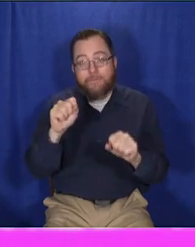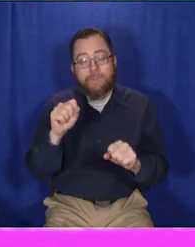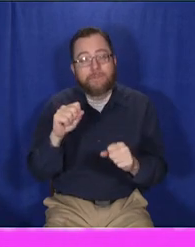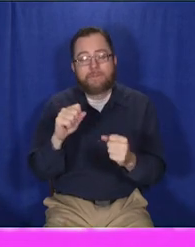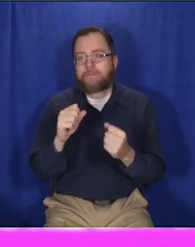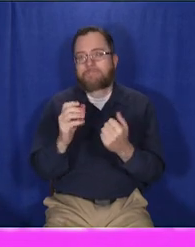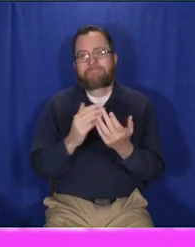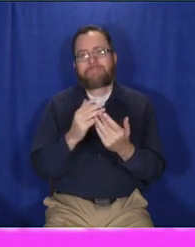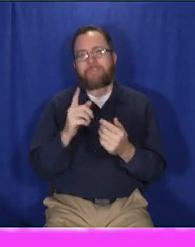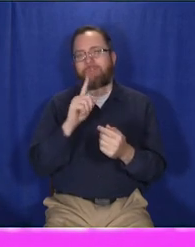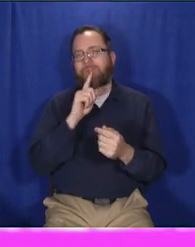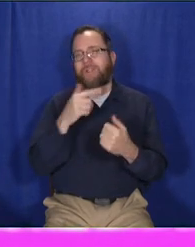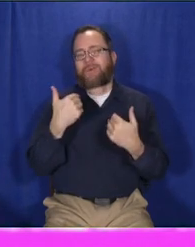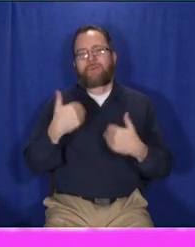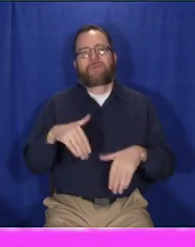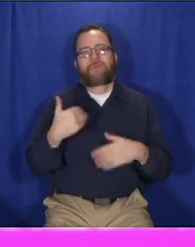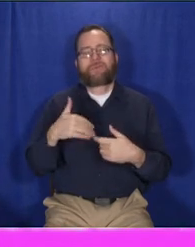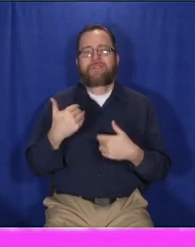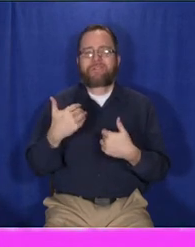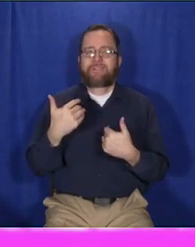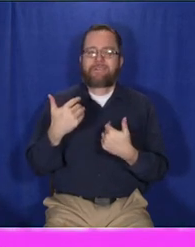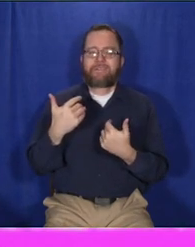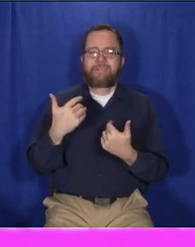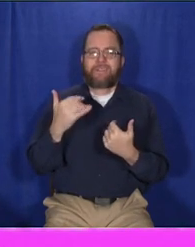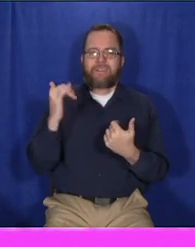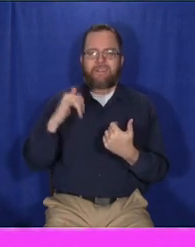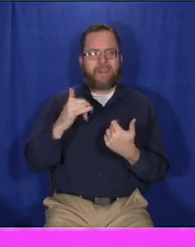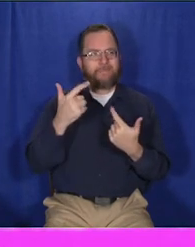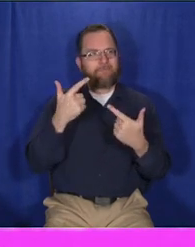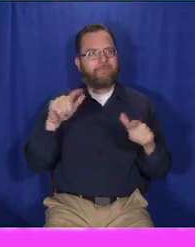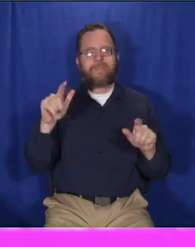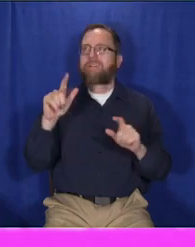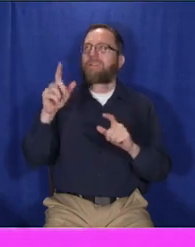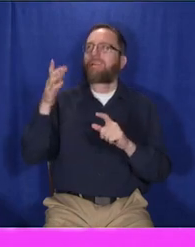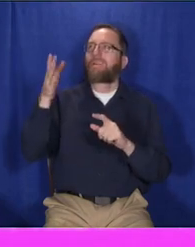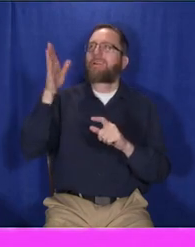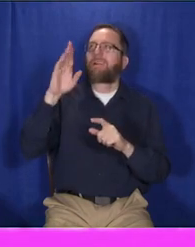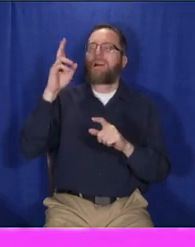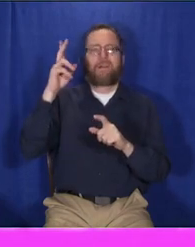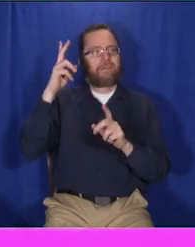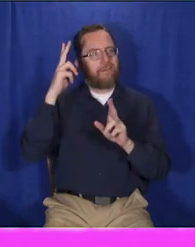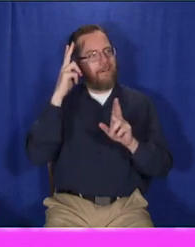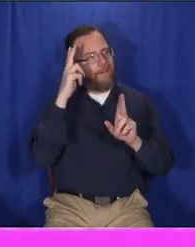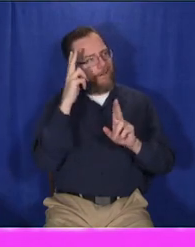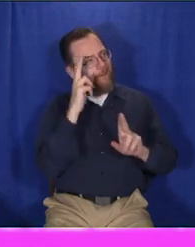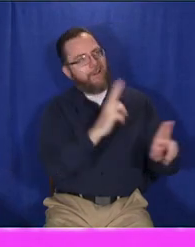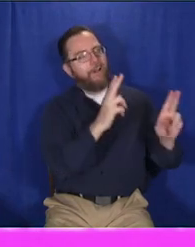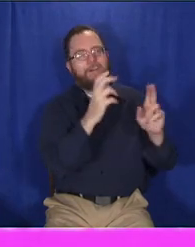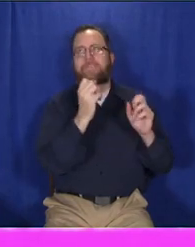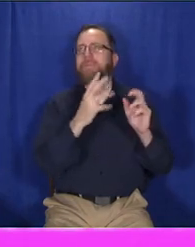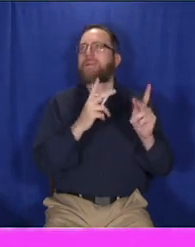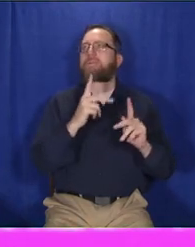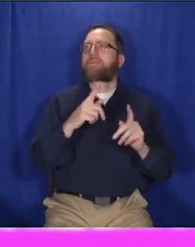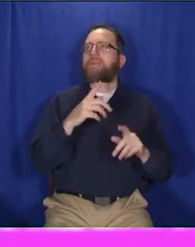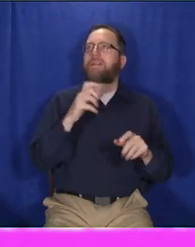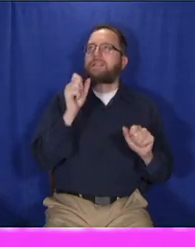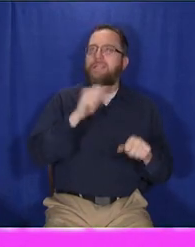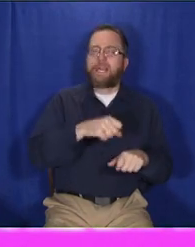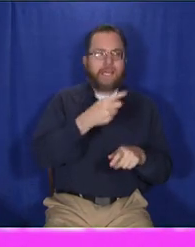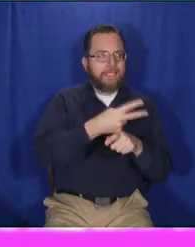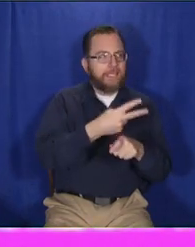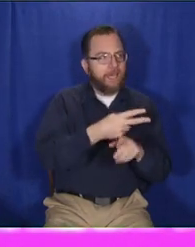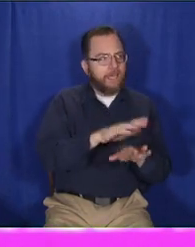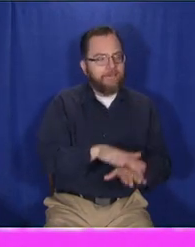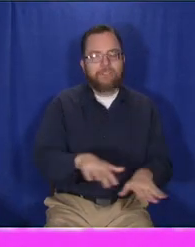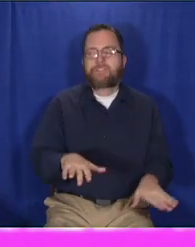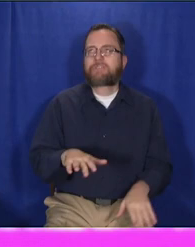privilege to be able to care for children in that way. And so we want to continue to celebrate what God is doing, his grace in our